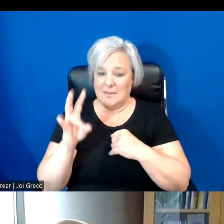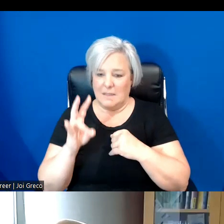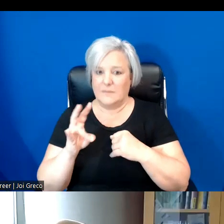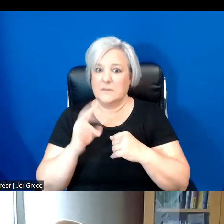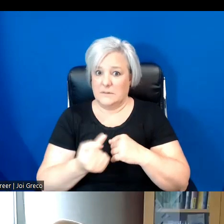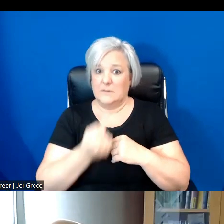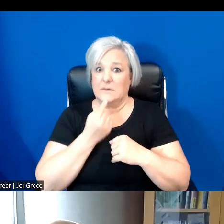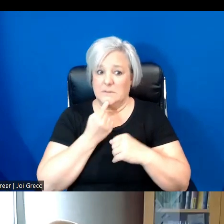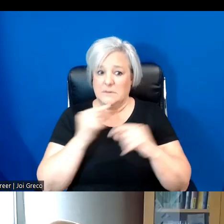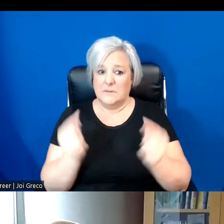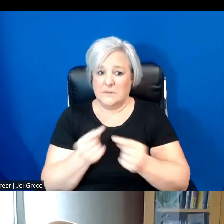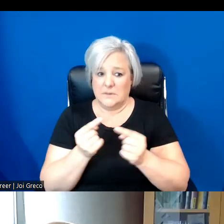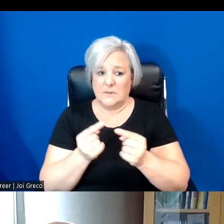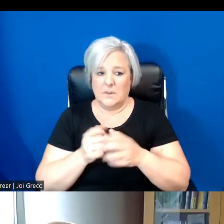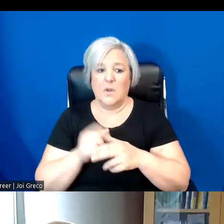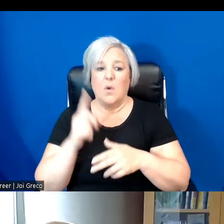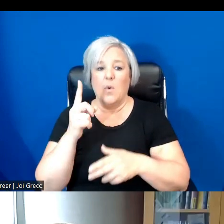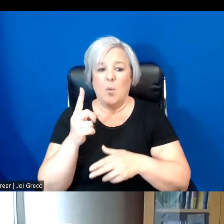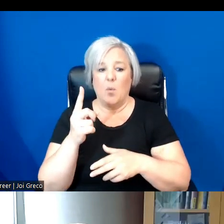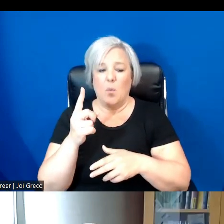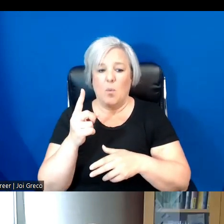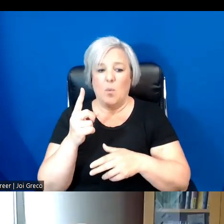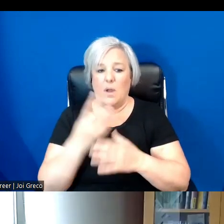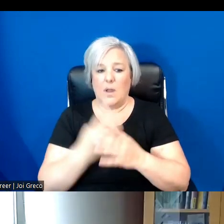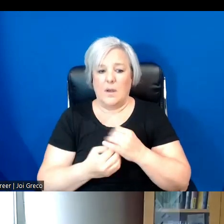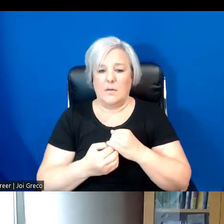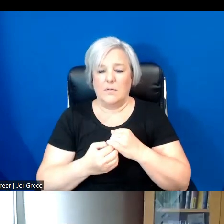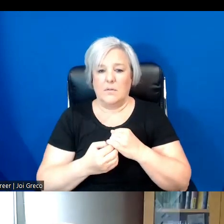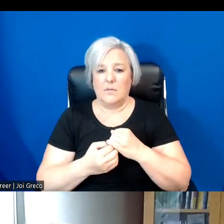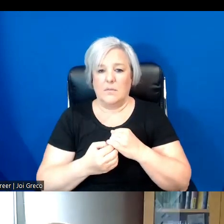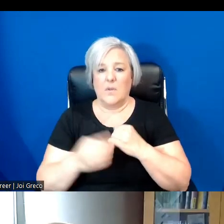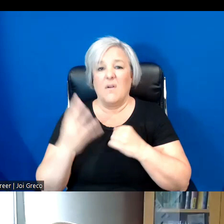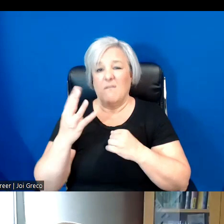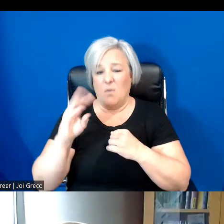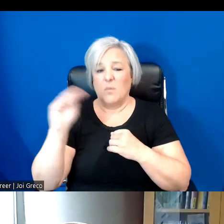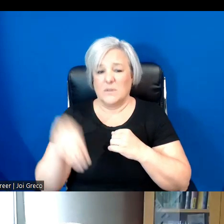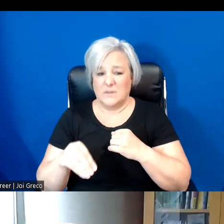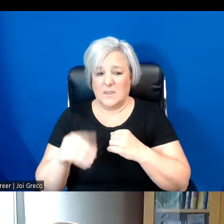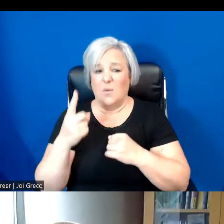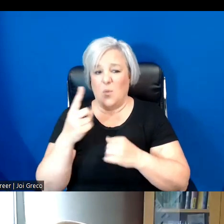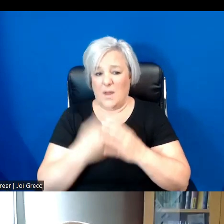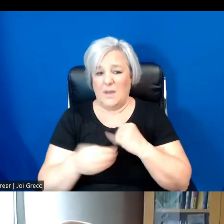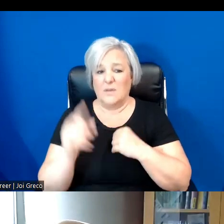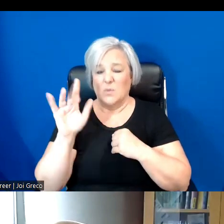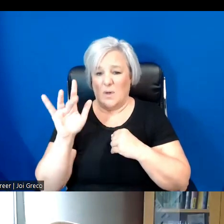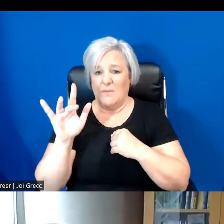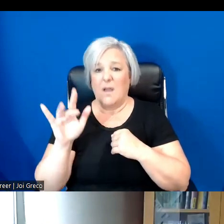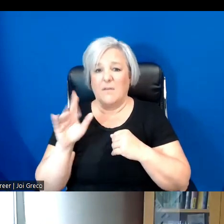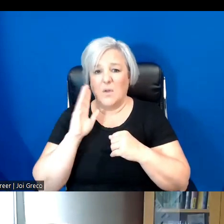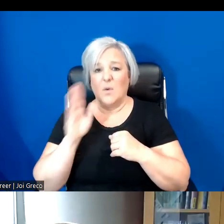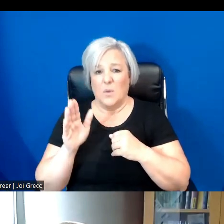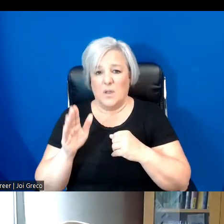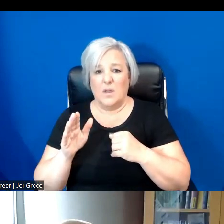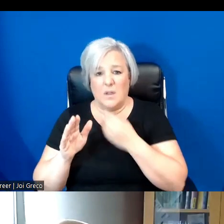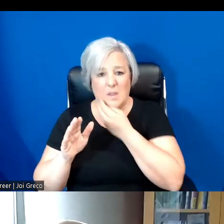allegation of harm, and about a quarter, or 1 in every about 4%, 1 in every 25 births will experience a removal